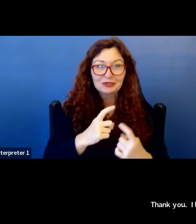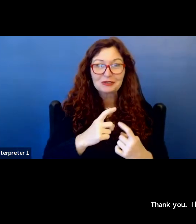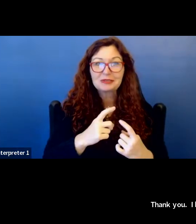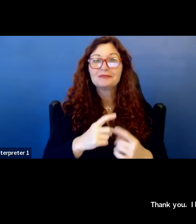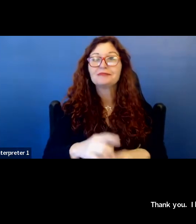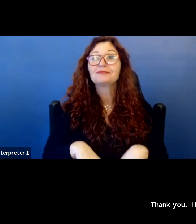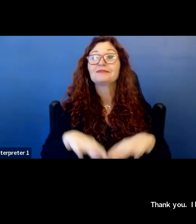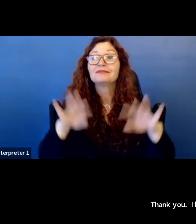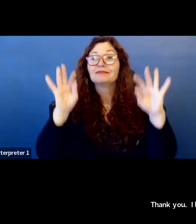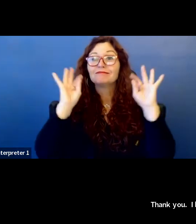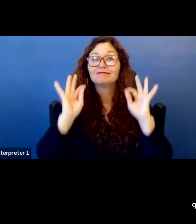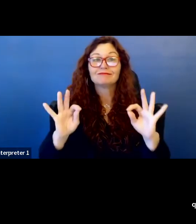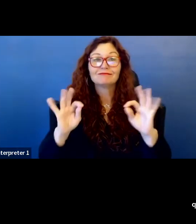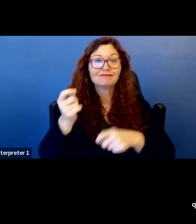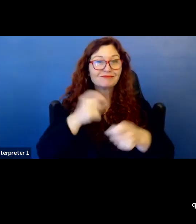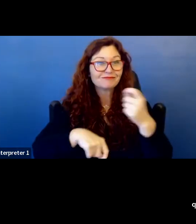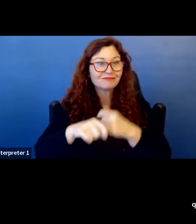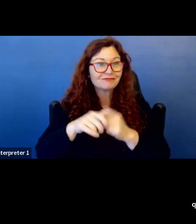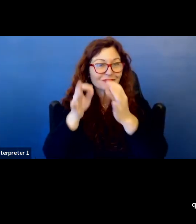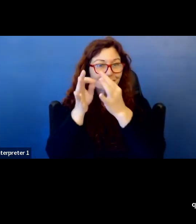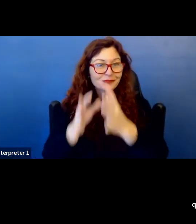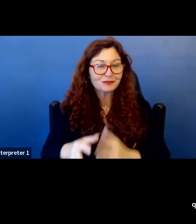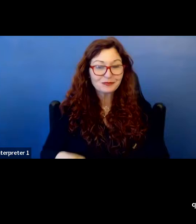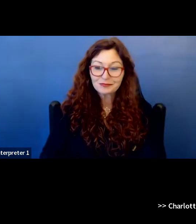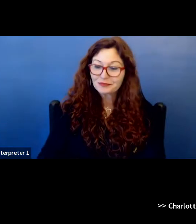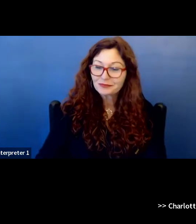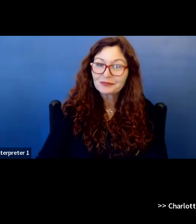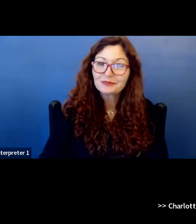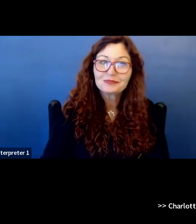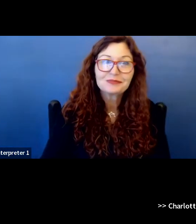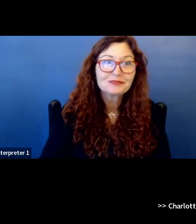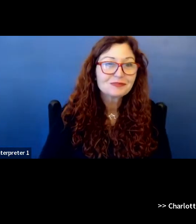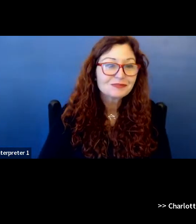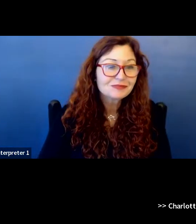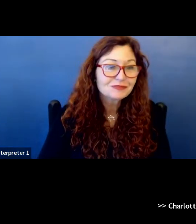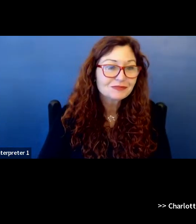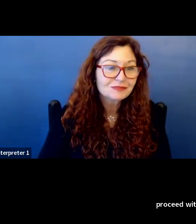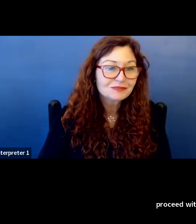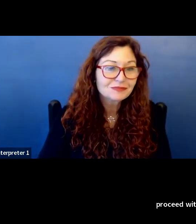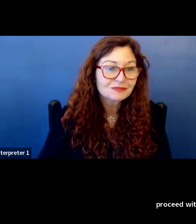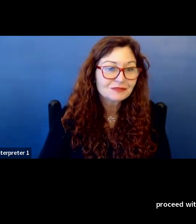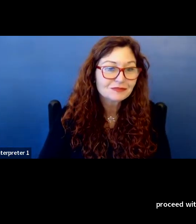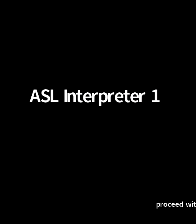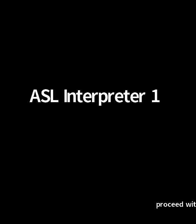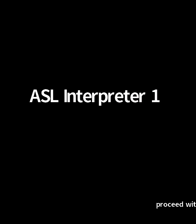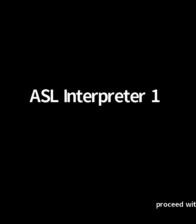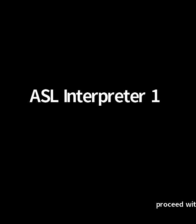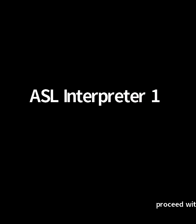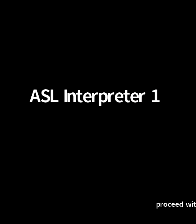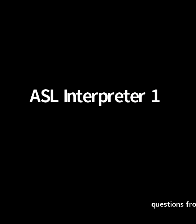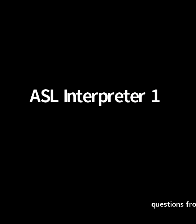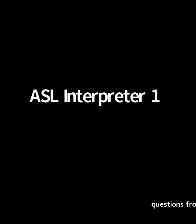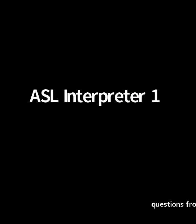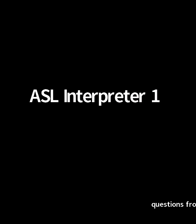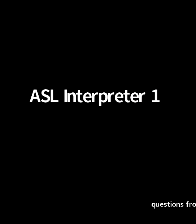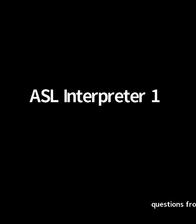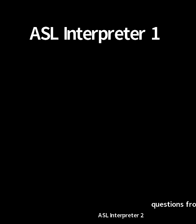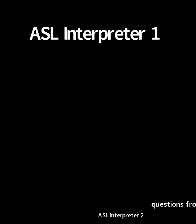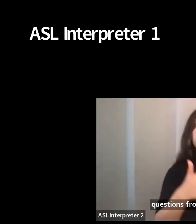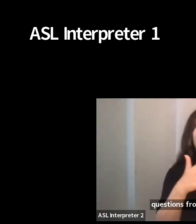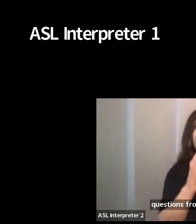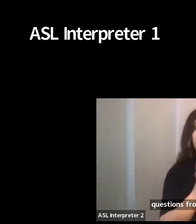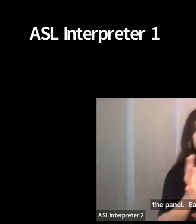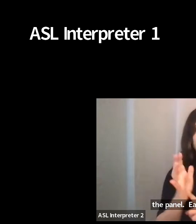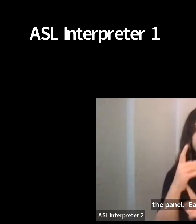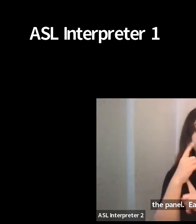round of questions from members of the commission to the panel uh each commissioner will have five minutes for questions beginning with the vice chair vice